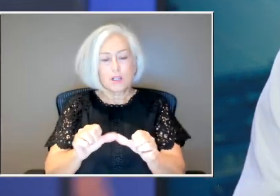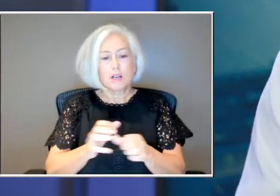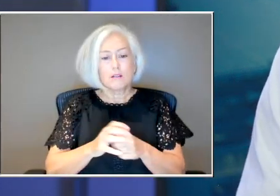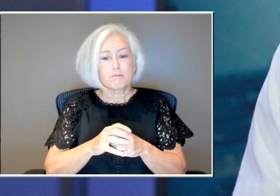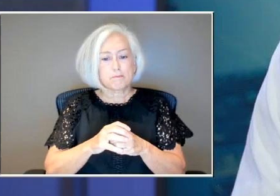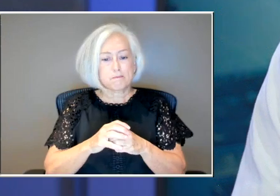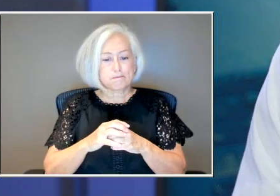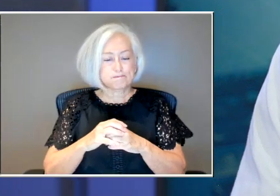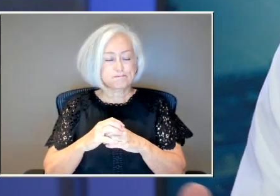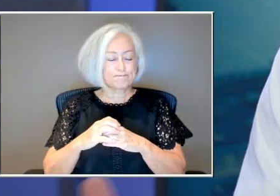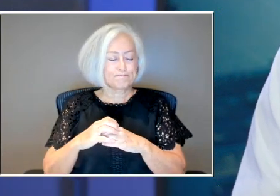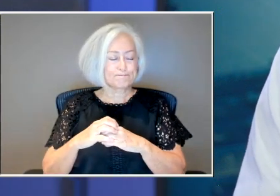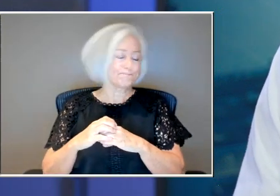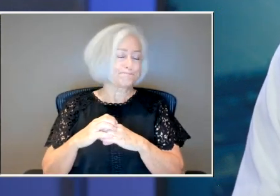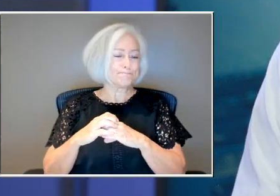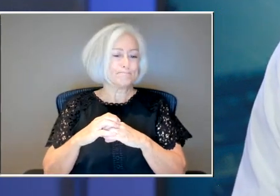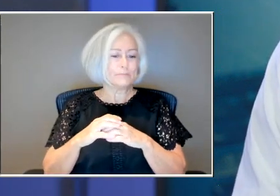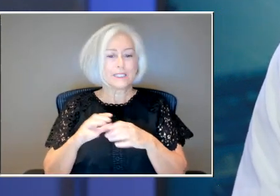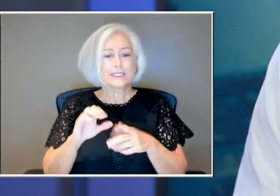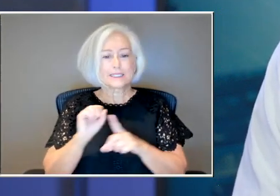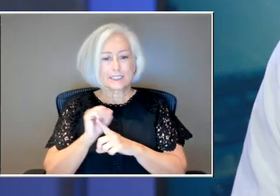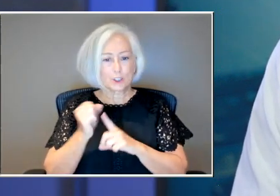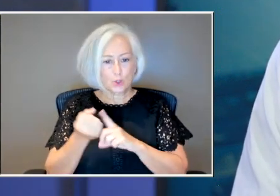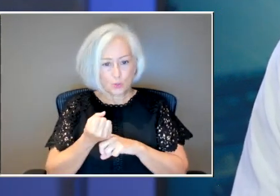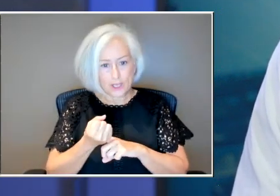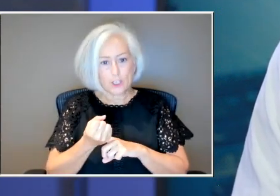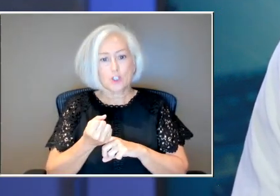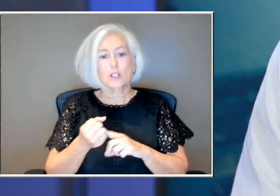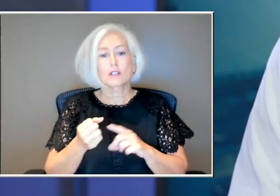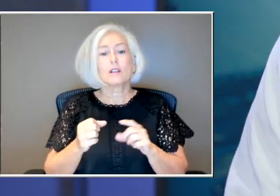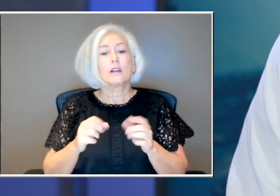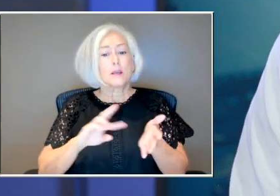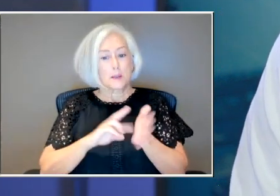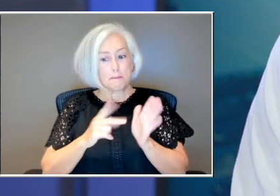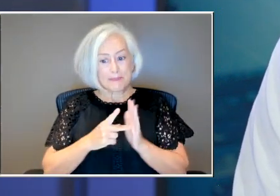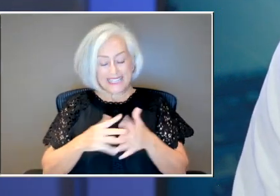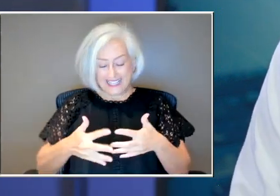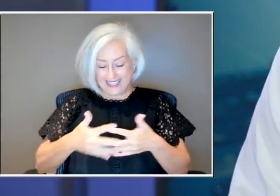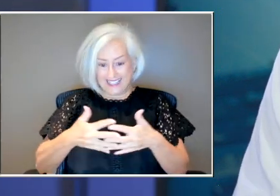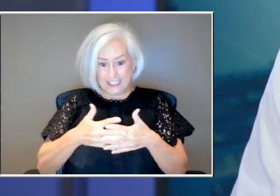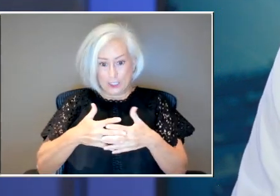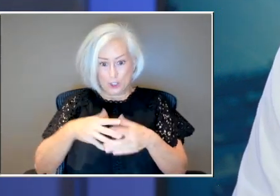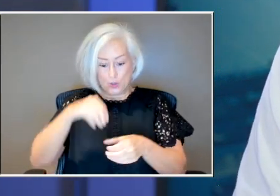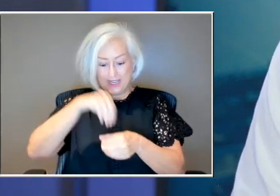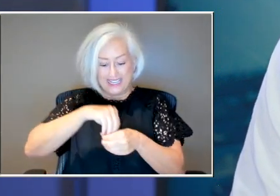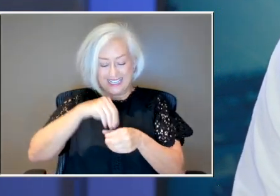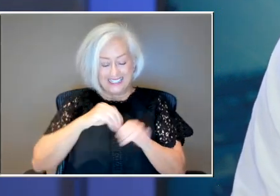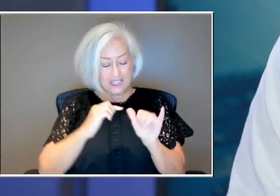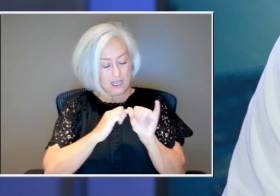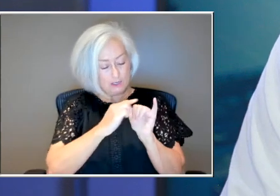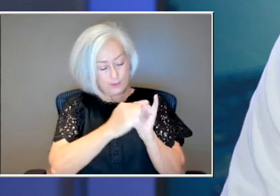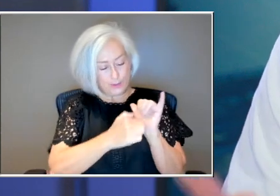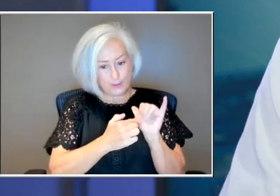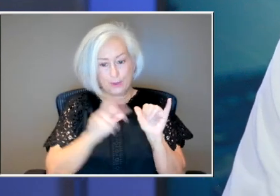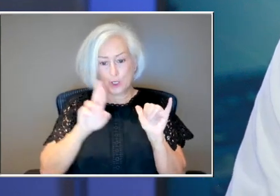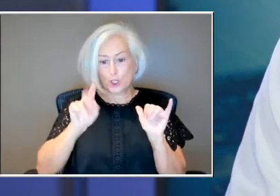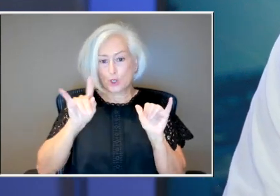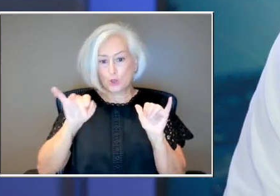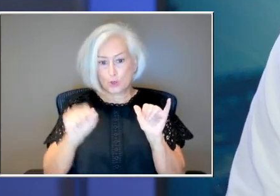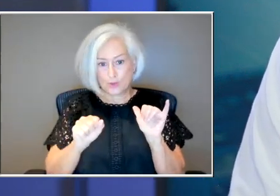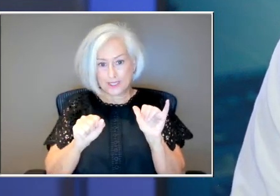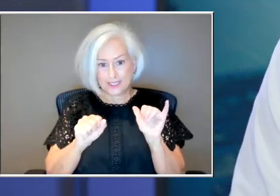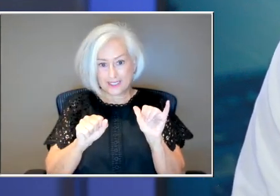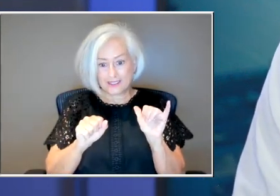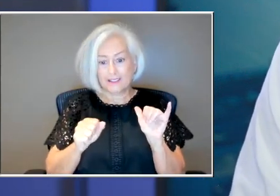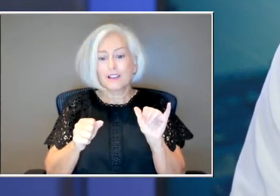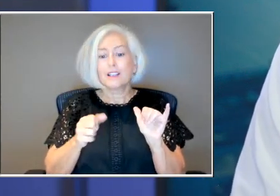endometrium, that develops and implants outside of the uterine cavity. And it's very hard to diagnose because more often